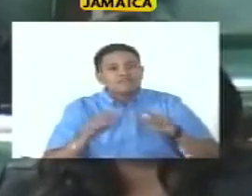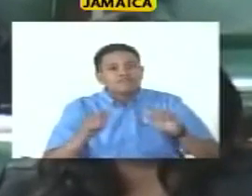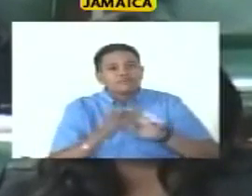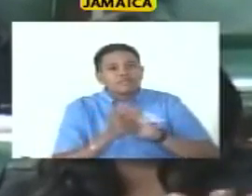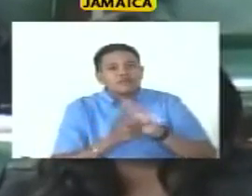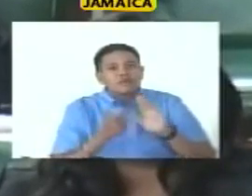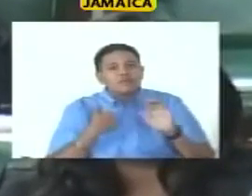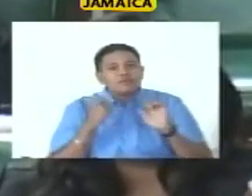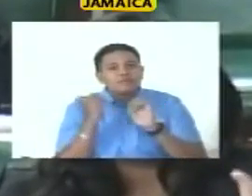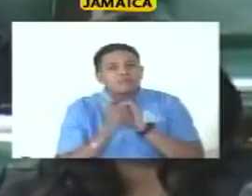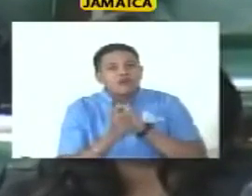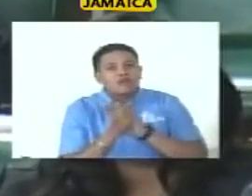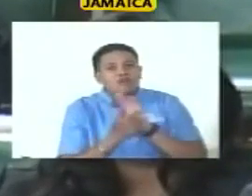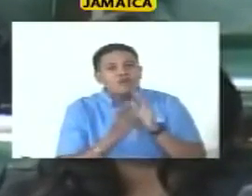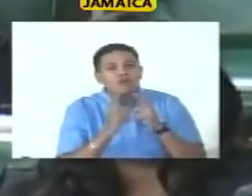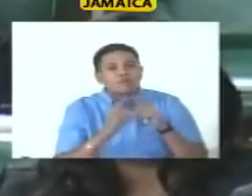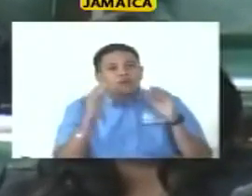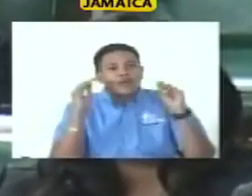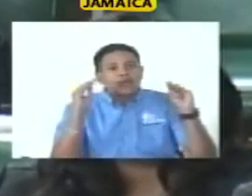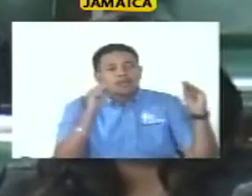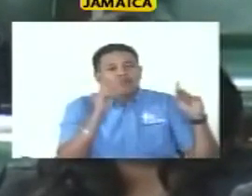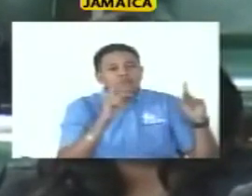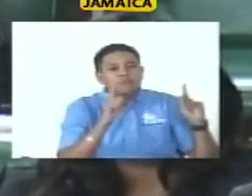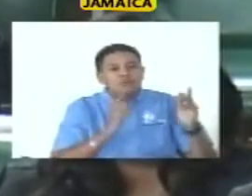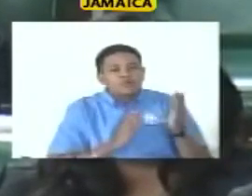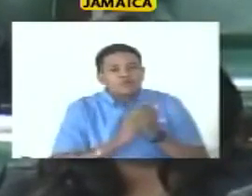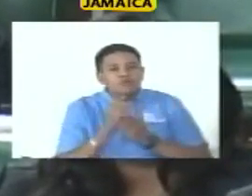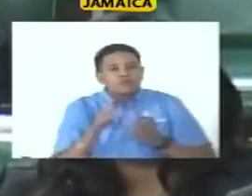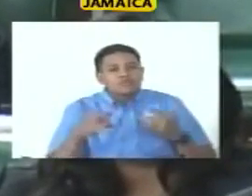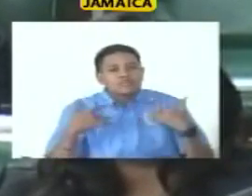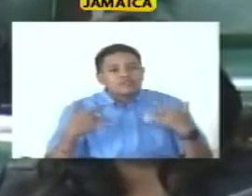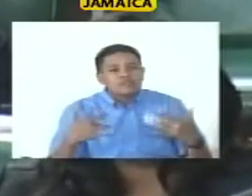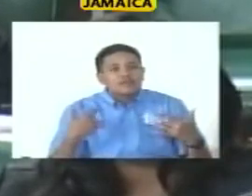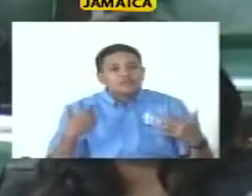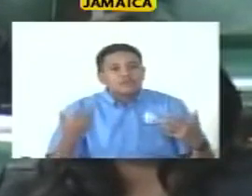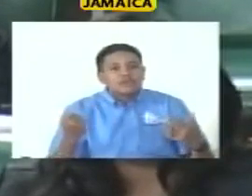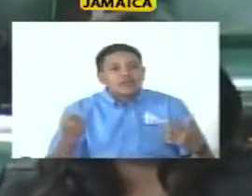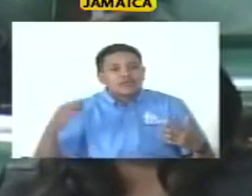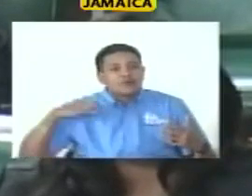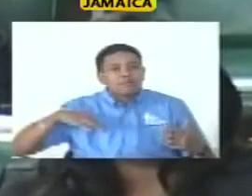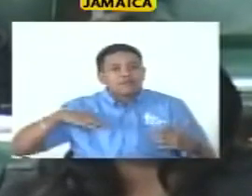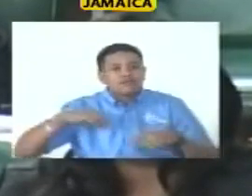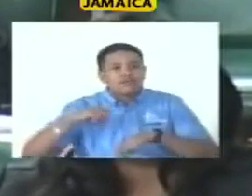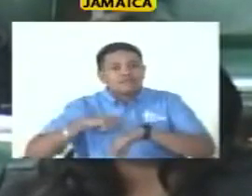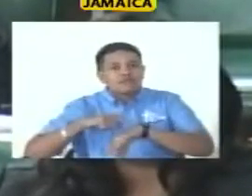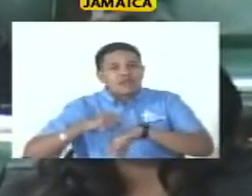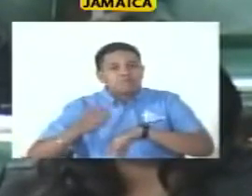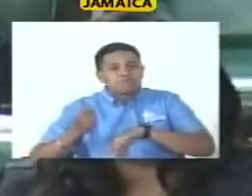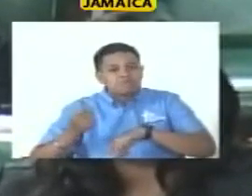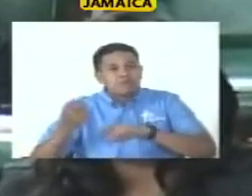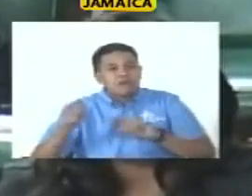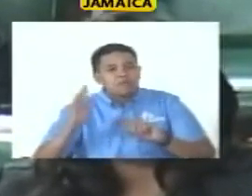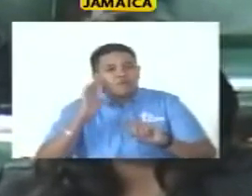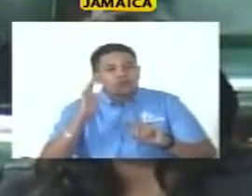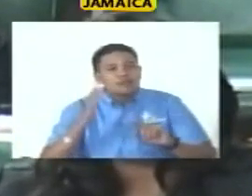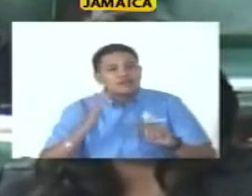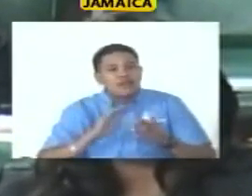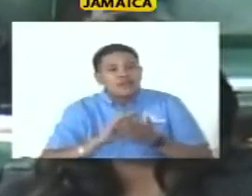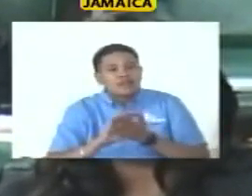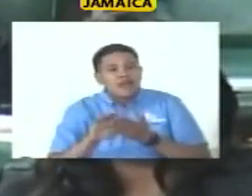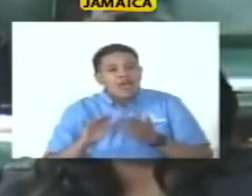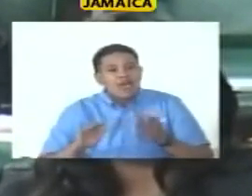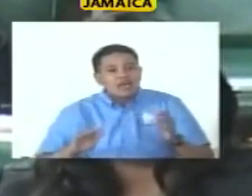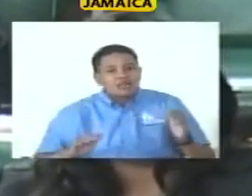and educate people as we go through in this event. We actually get the benefit of time, a nice run-up where people